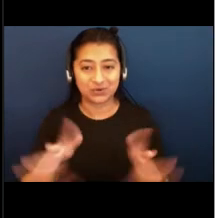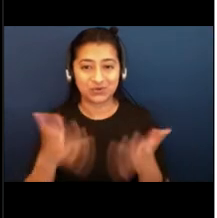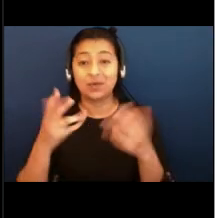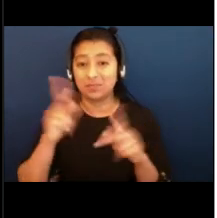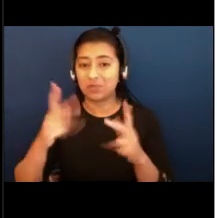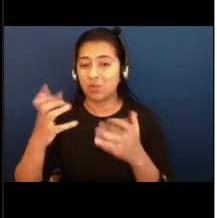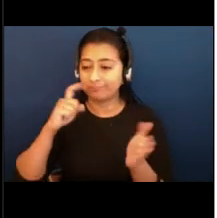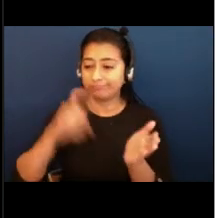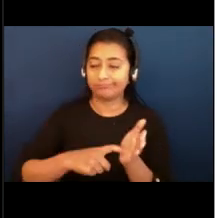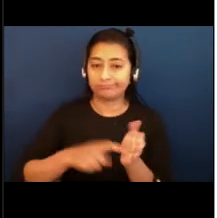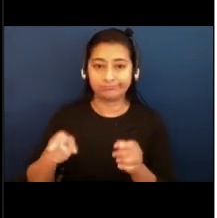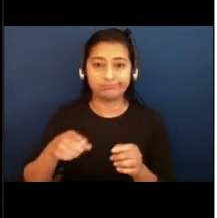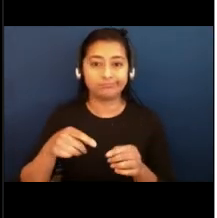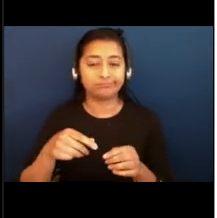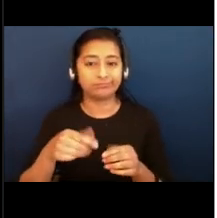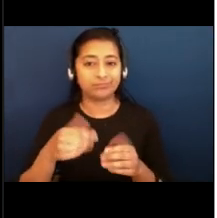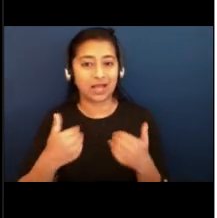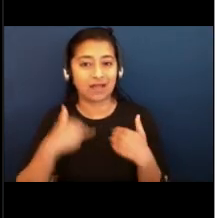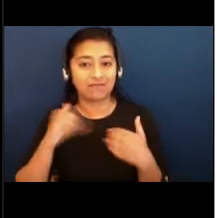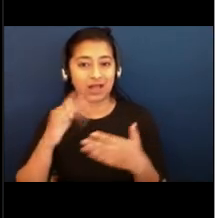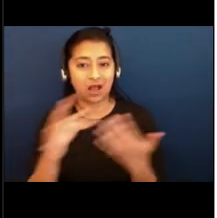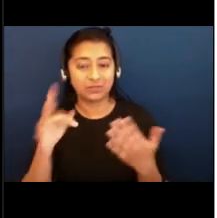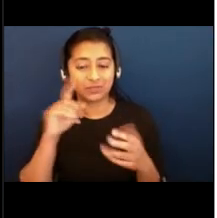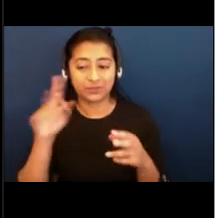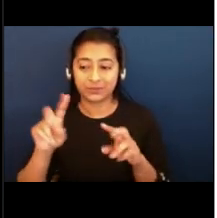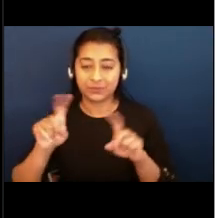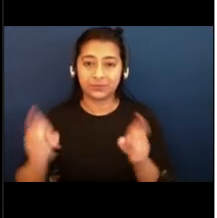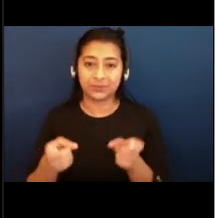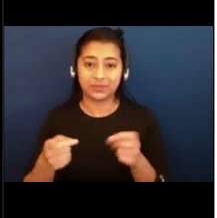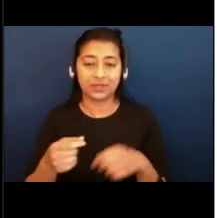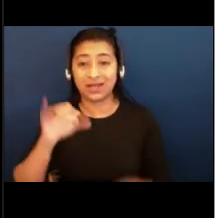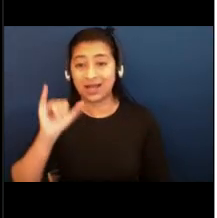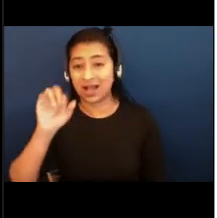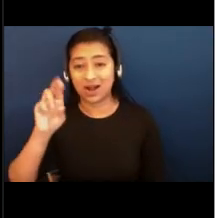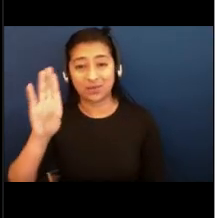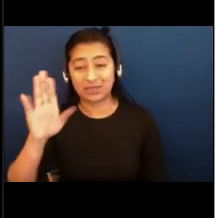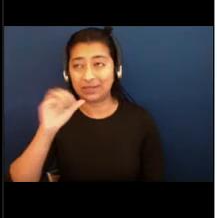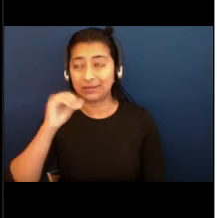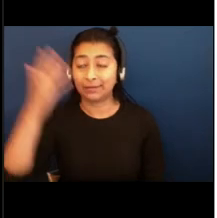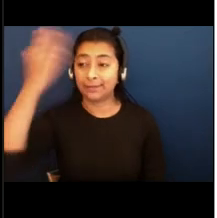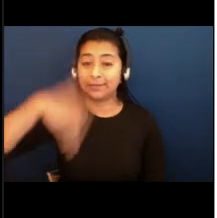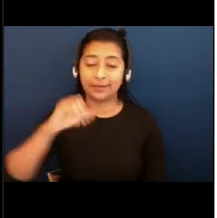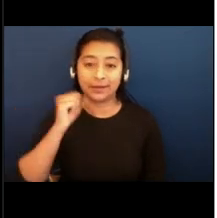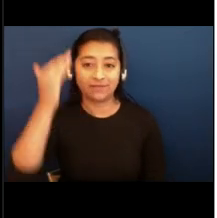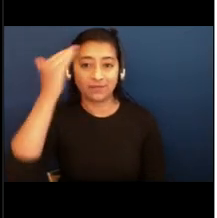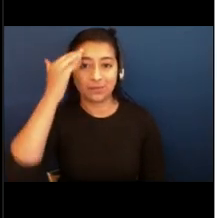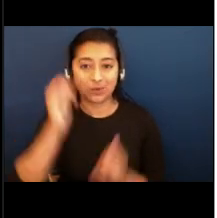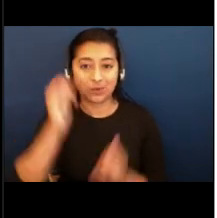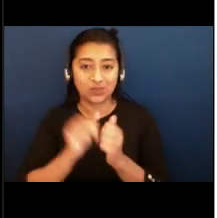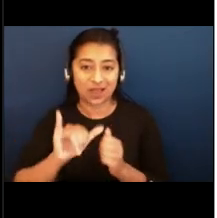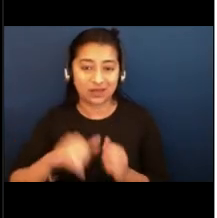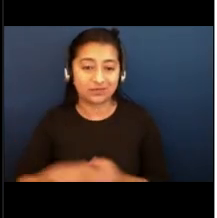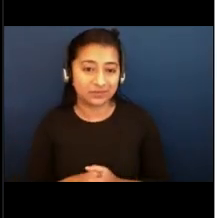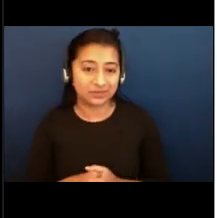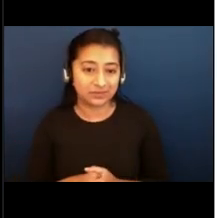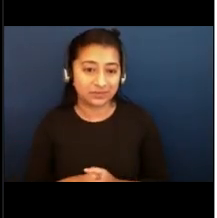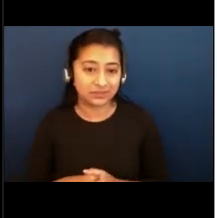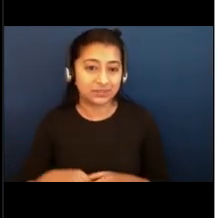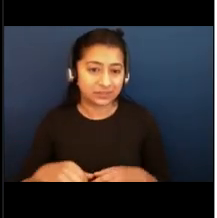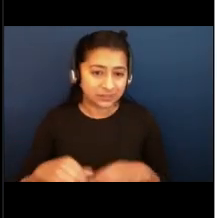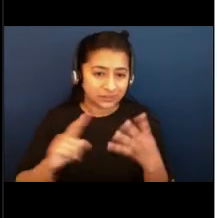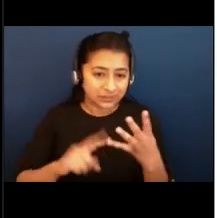give people the option to be named, whereas, you know, IRBs aren't familiar with that kind of mode. Chekovska Higgins